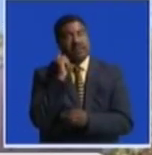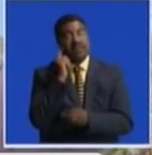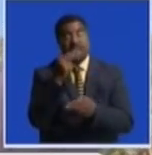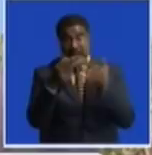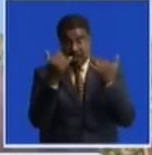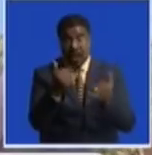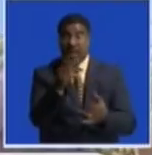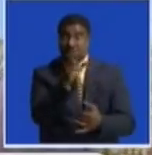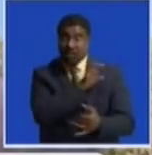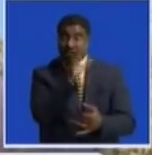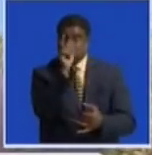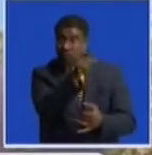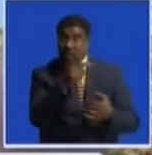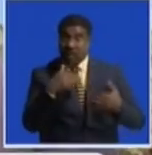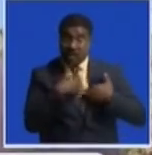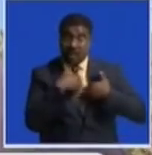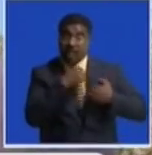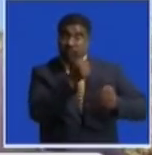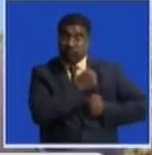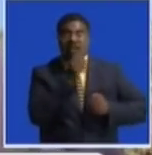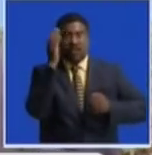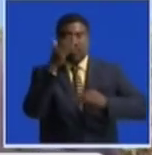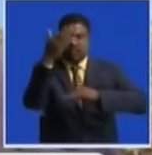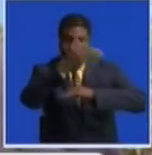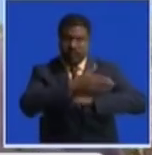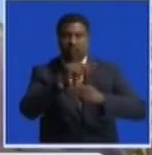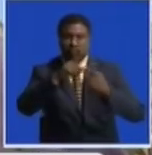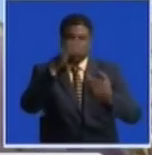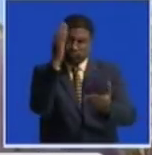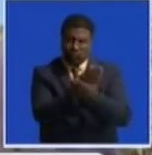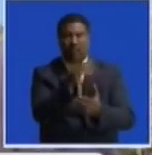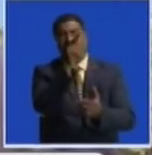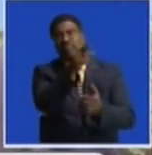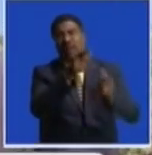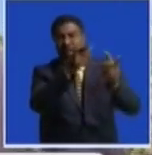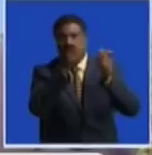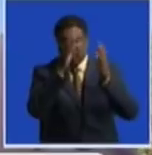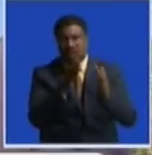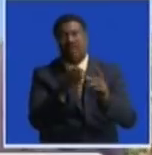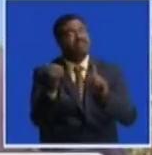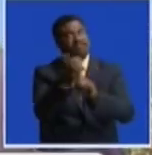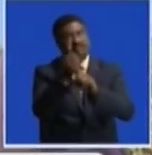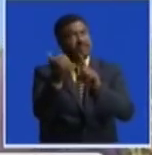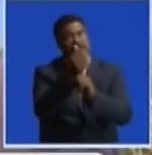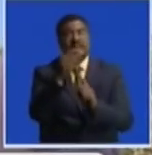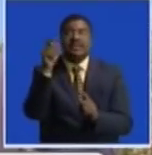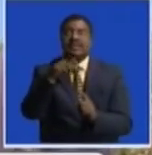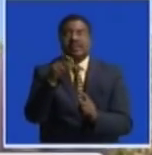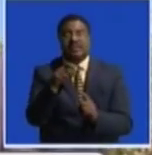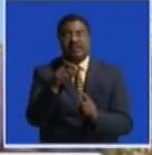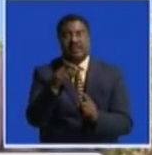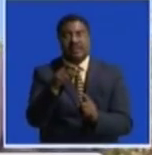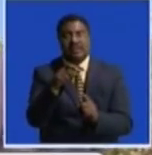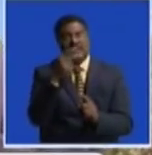roadblocks, to do everything possible to bring this poaching to an end. Look at the kind of